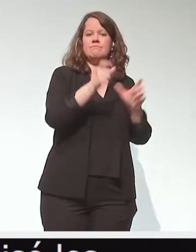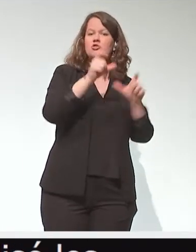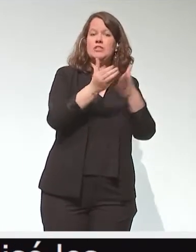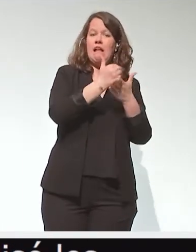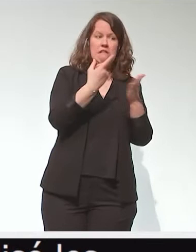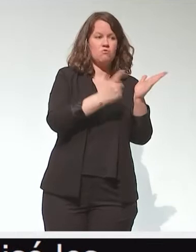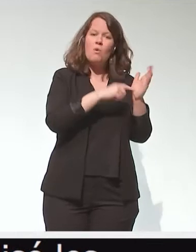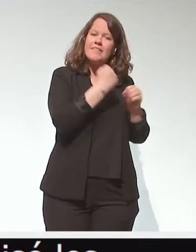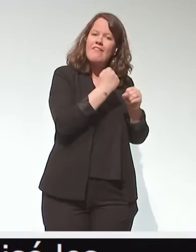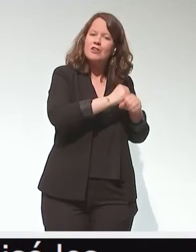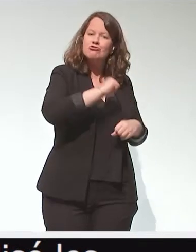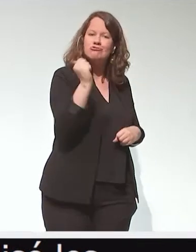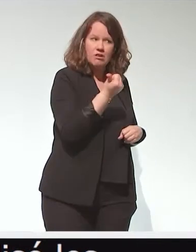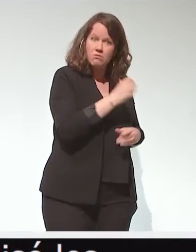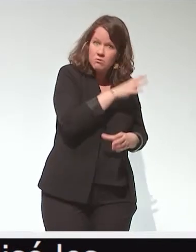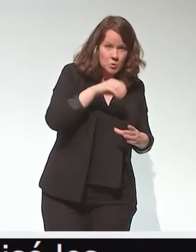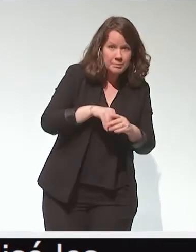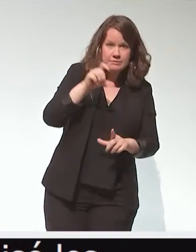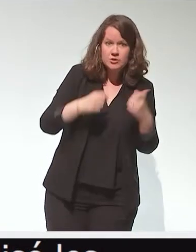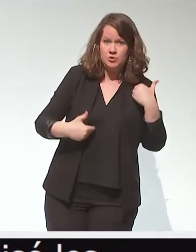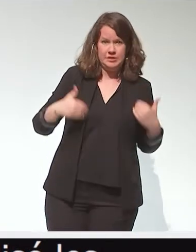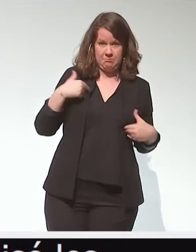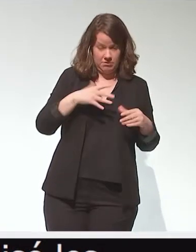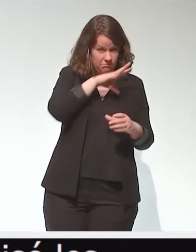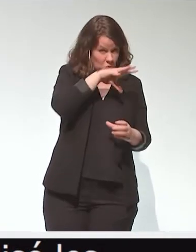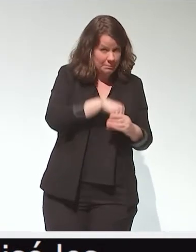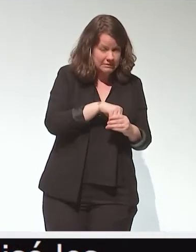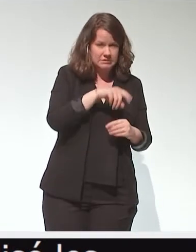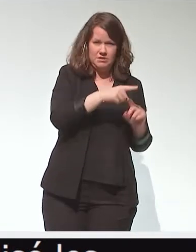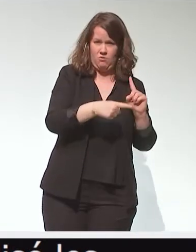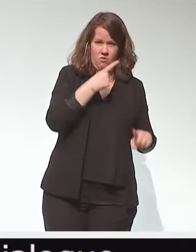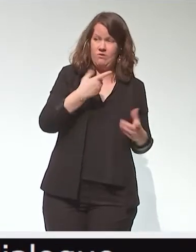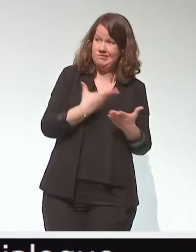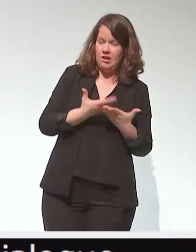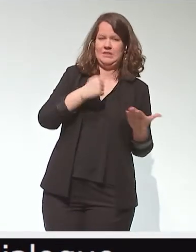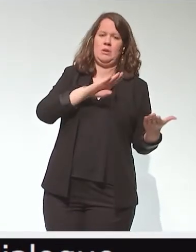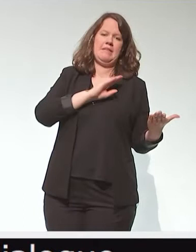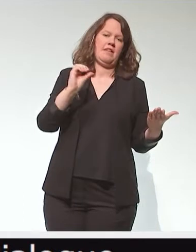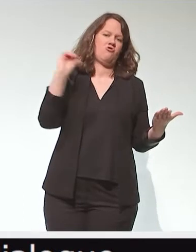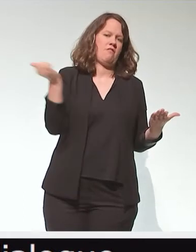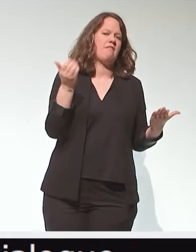to improve and promote the rights of PWDs. And every